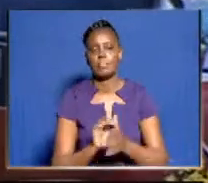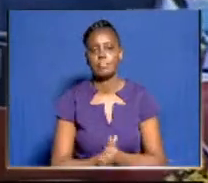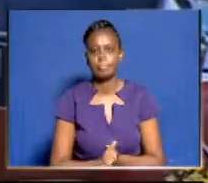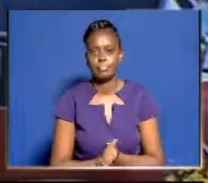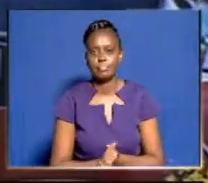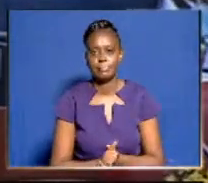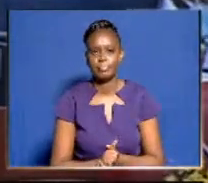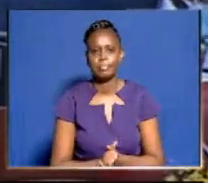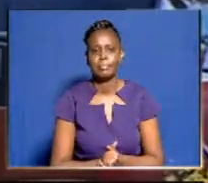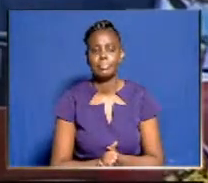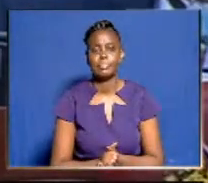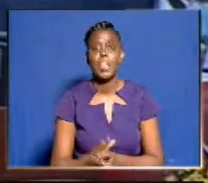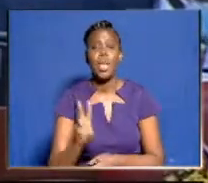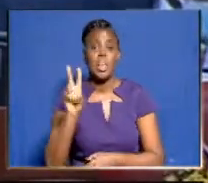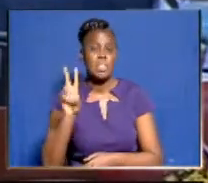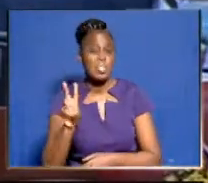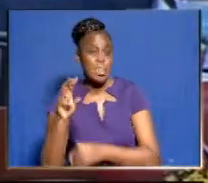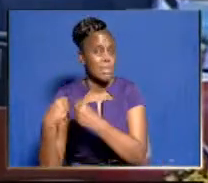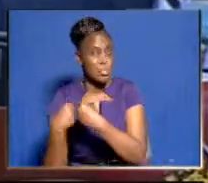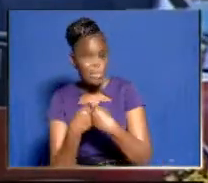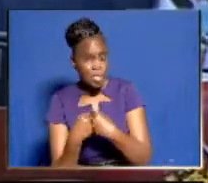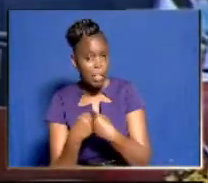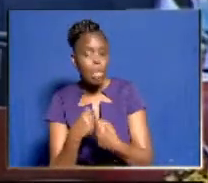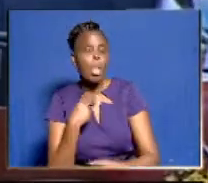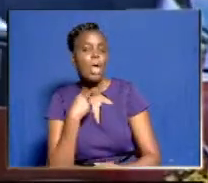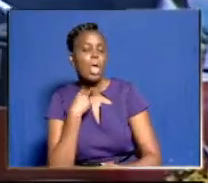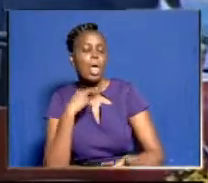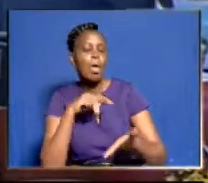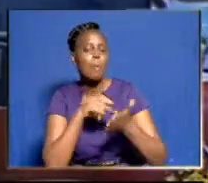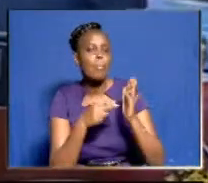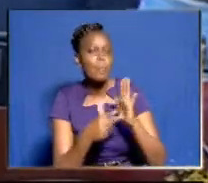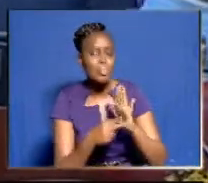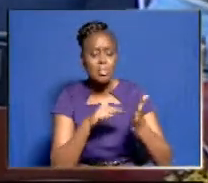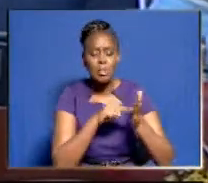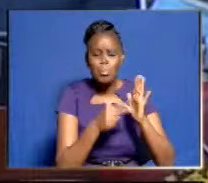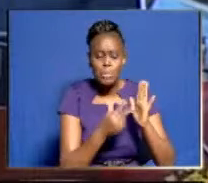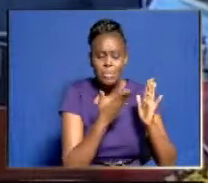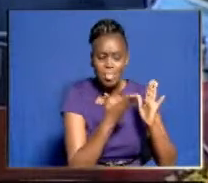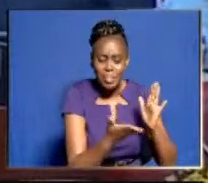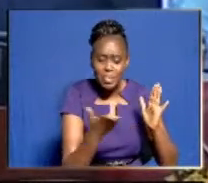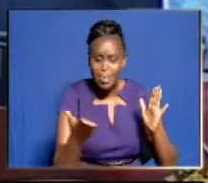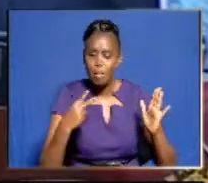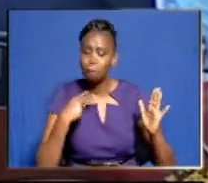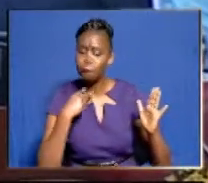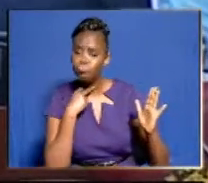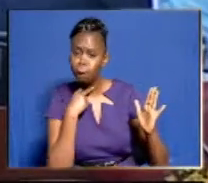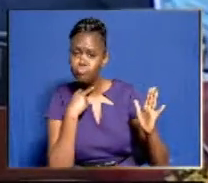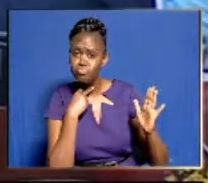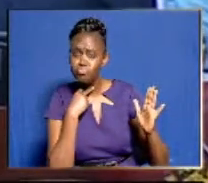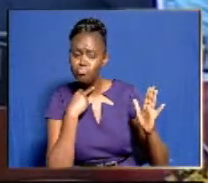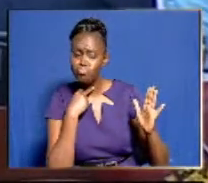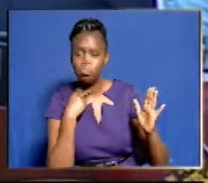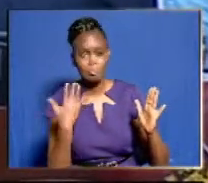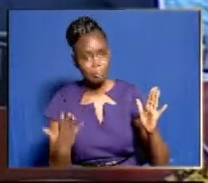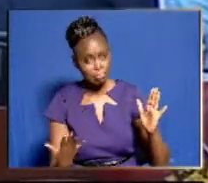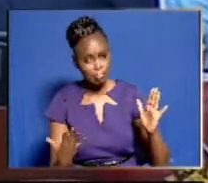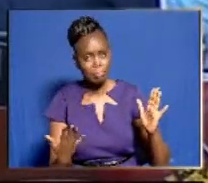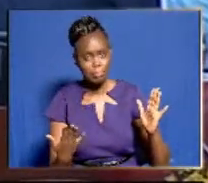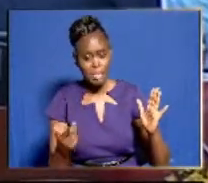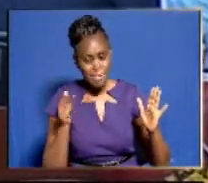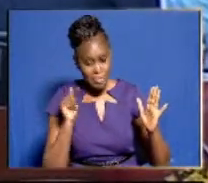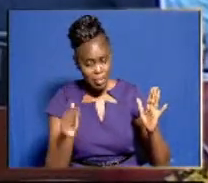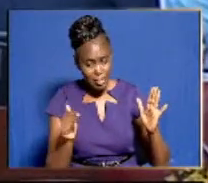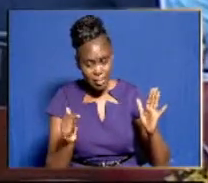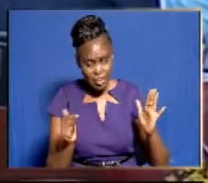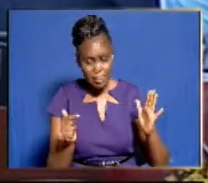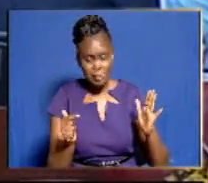other monster is the monster of stalled projects. A lot of these stalled projects are holding huge amounts of